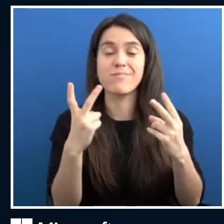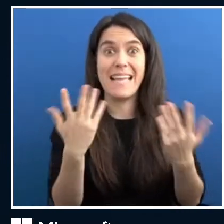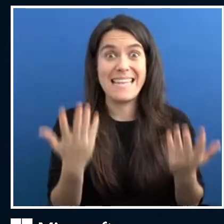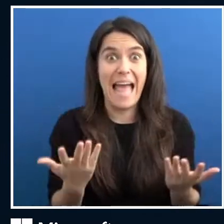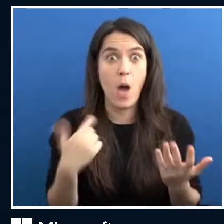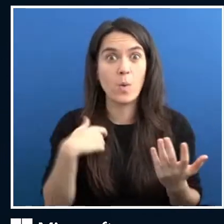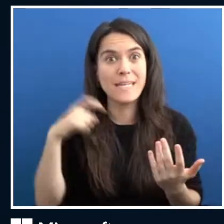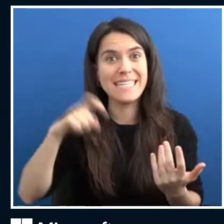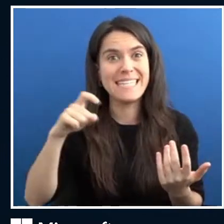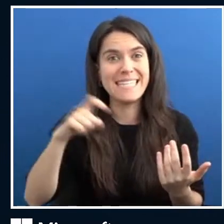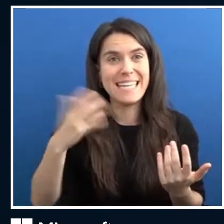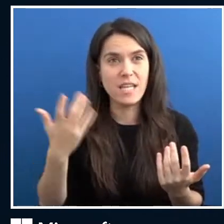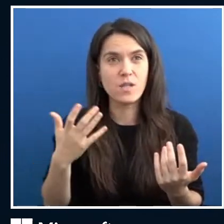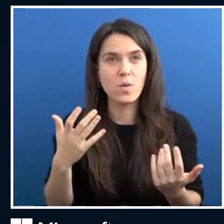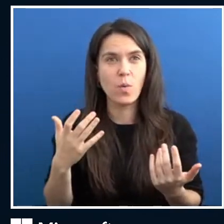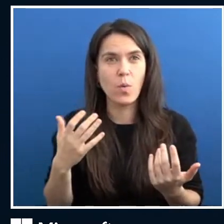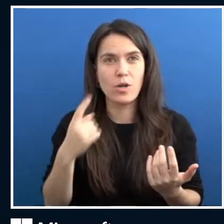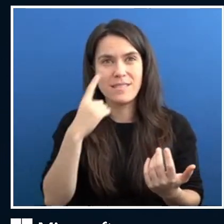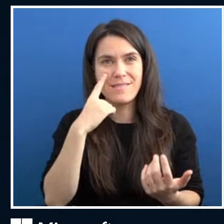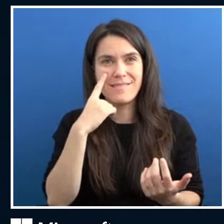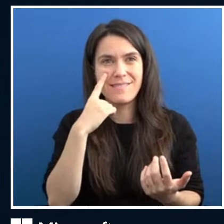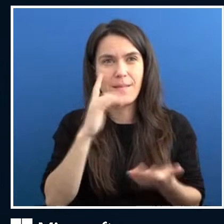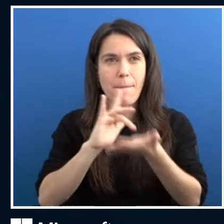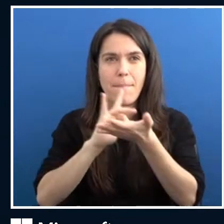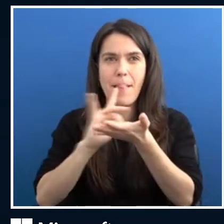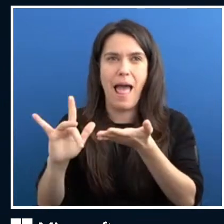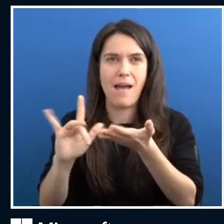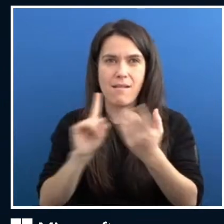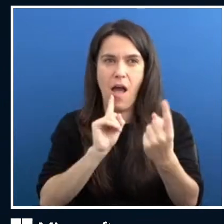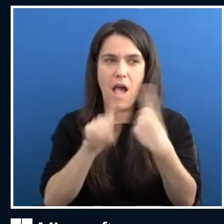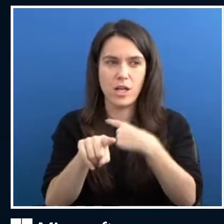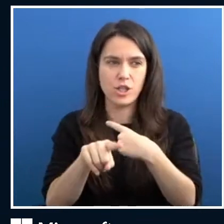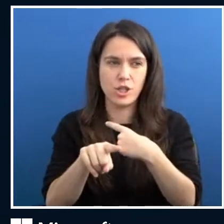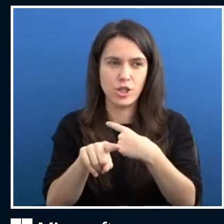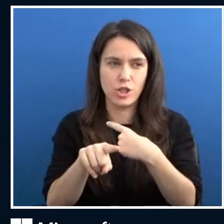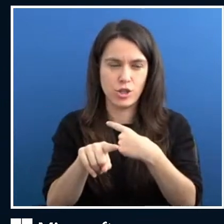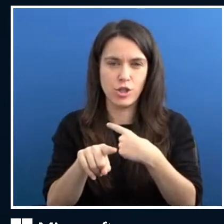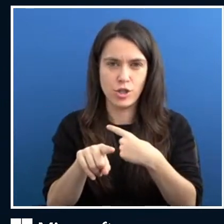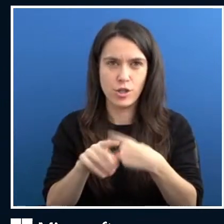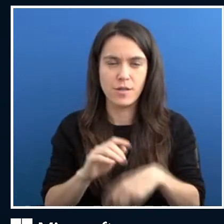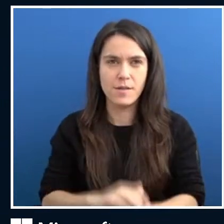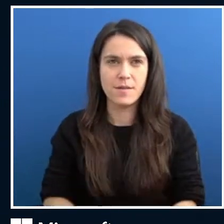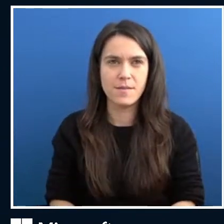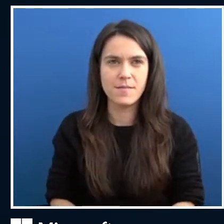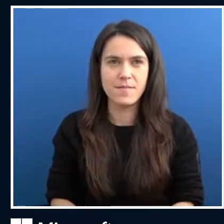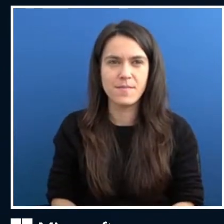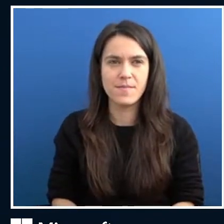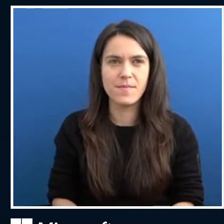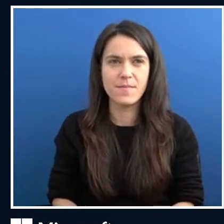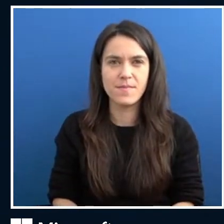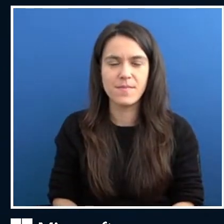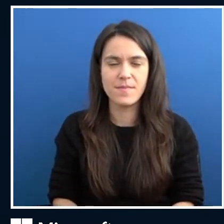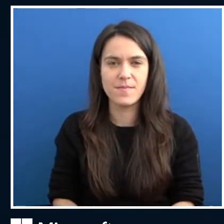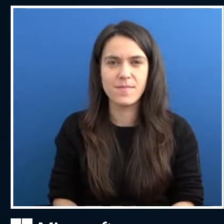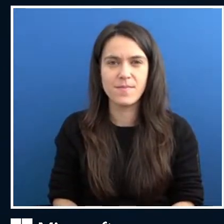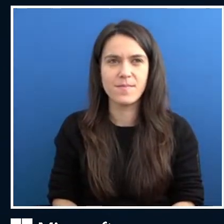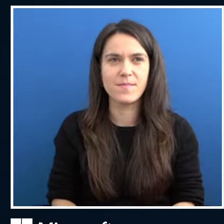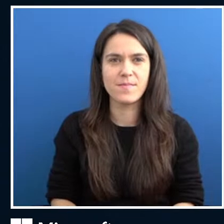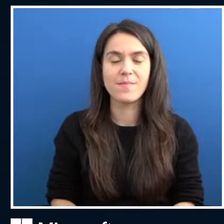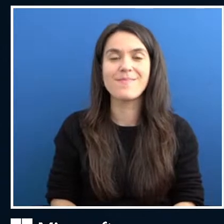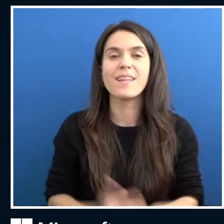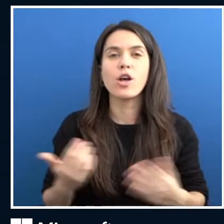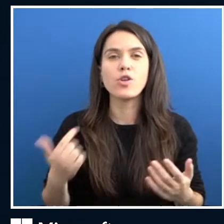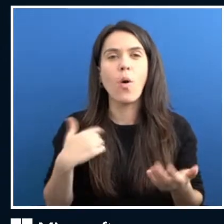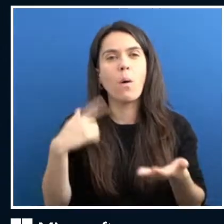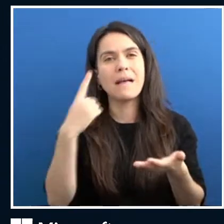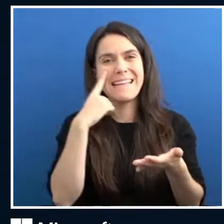blank answer. So what happened was when we usually define a blank answer,